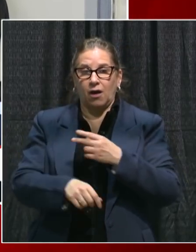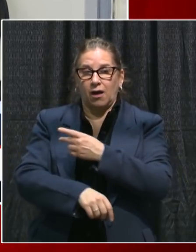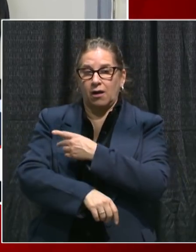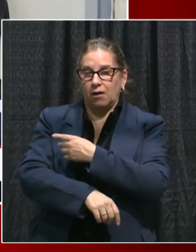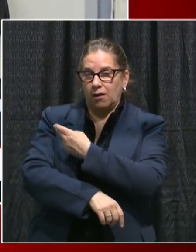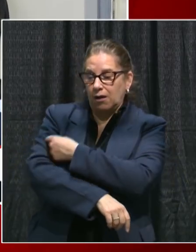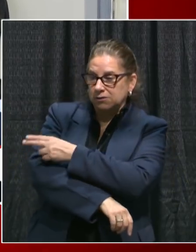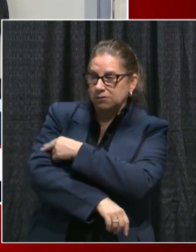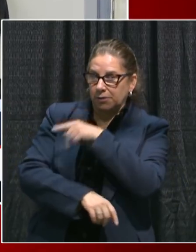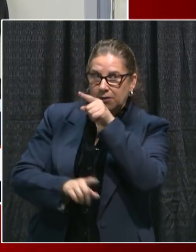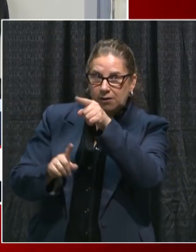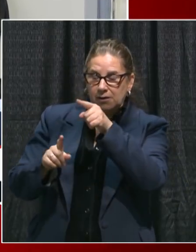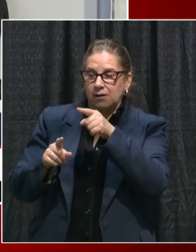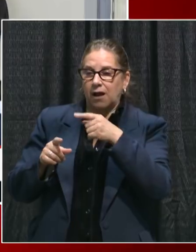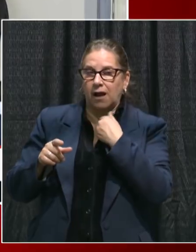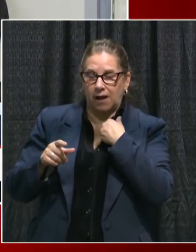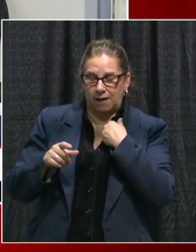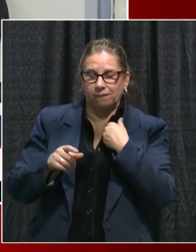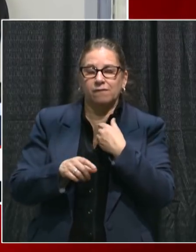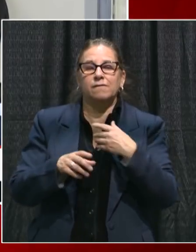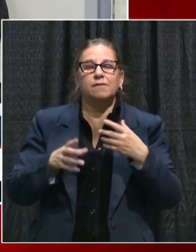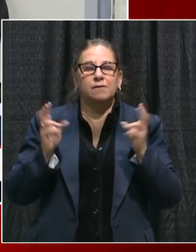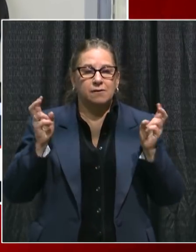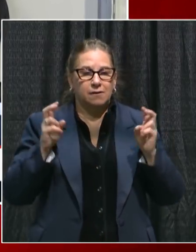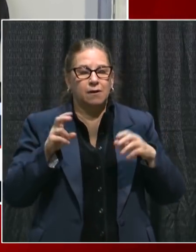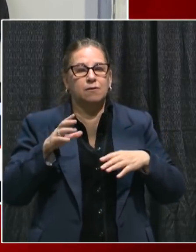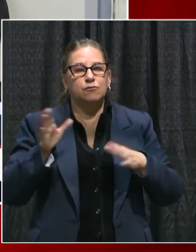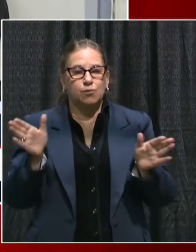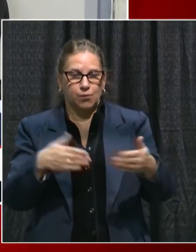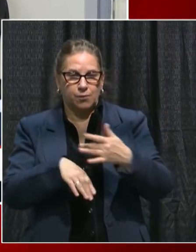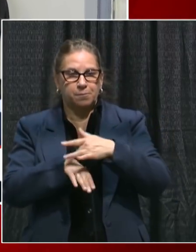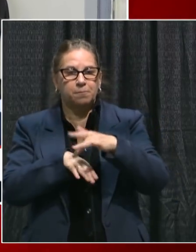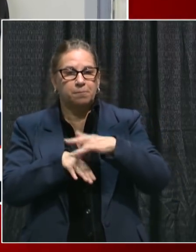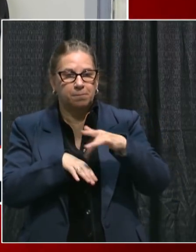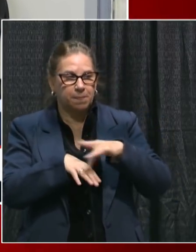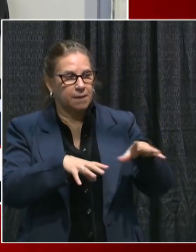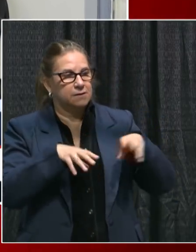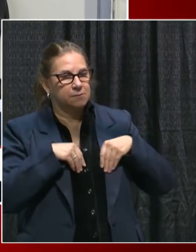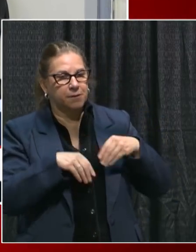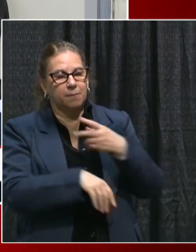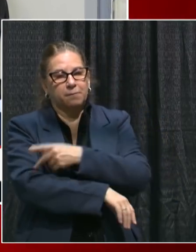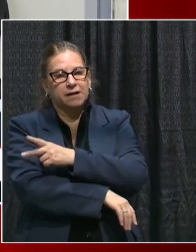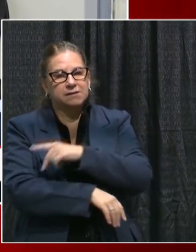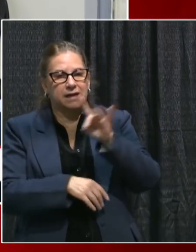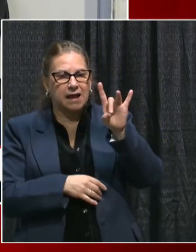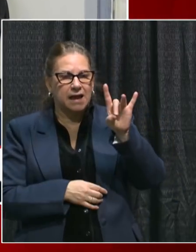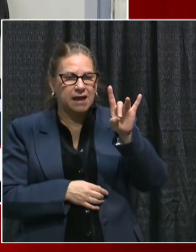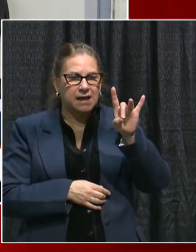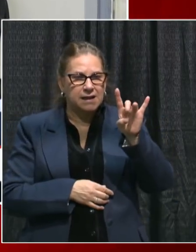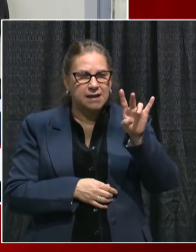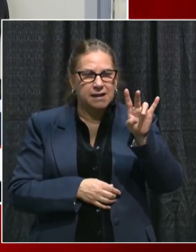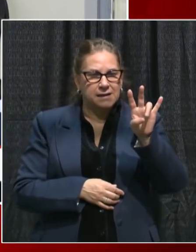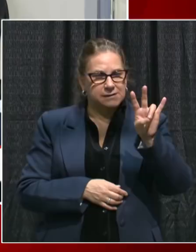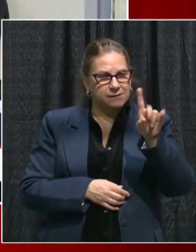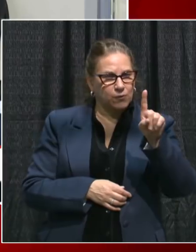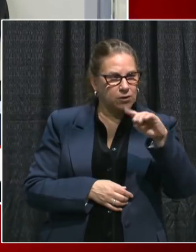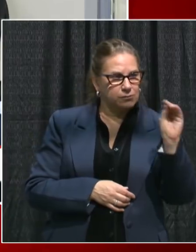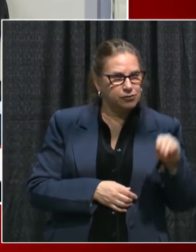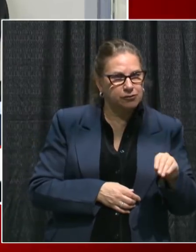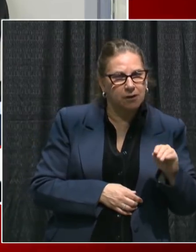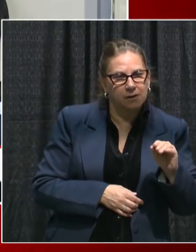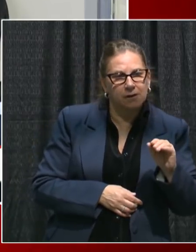have any diagnosis, you've seen that information today. When we talk about 71% of our hospital's